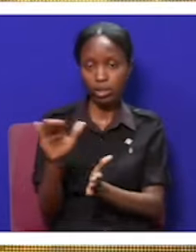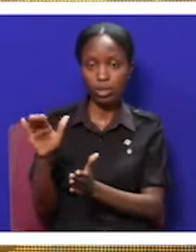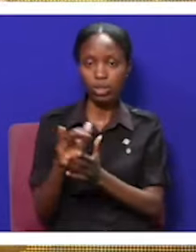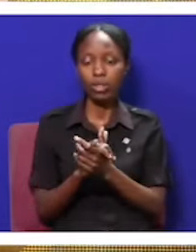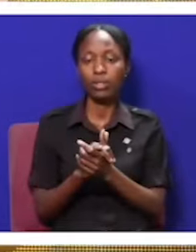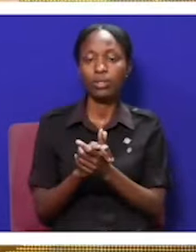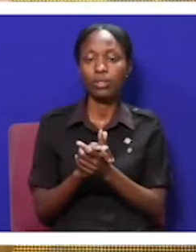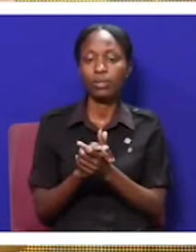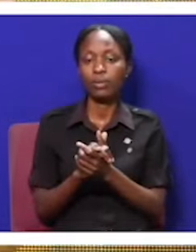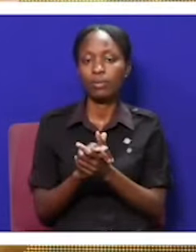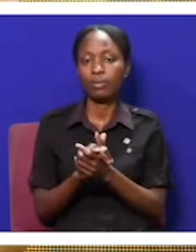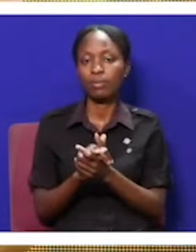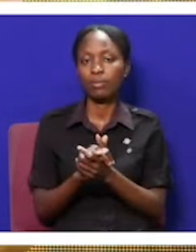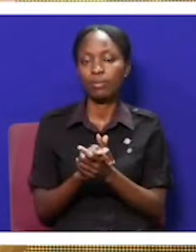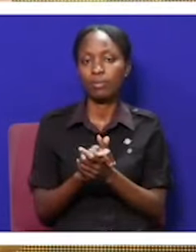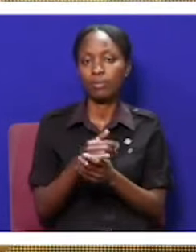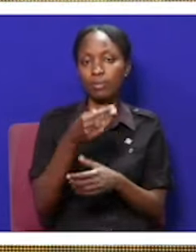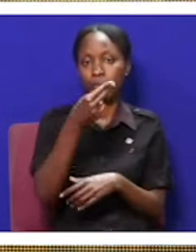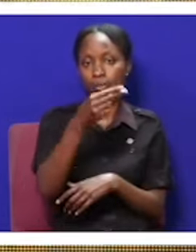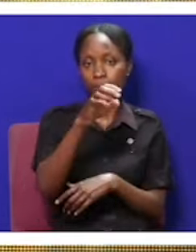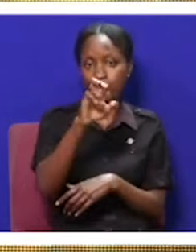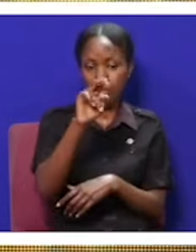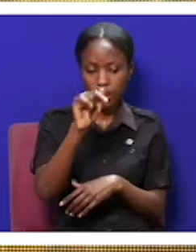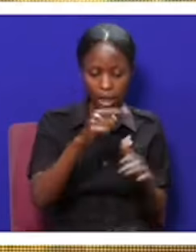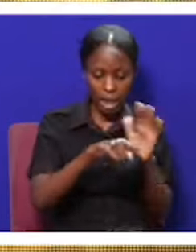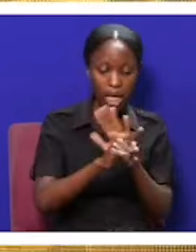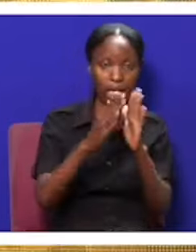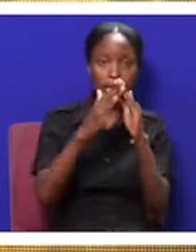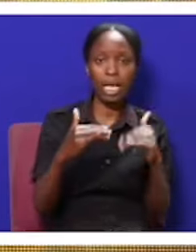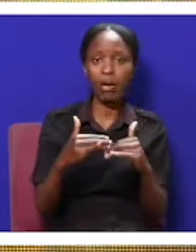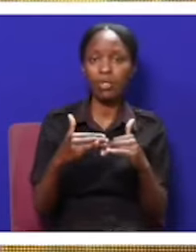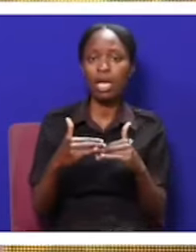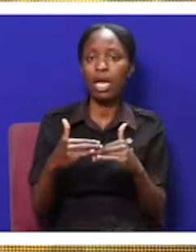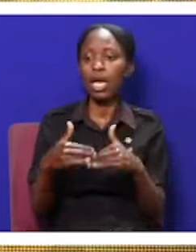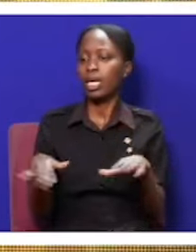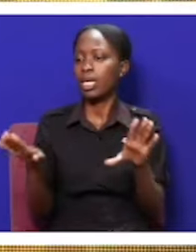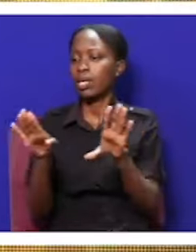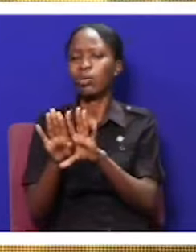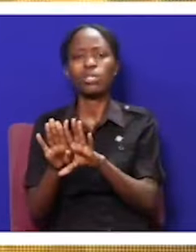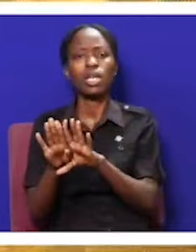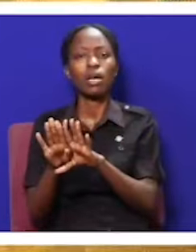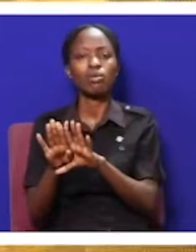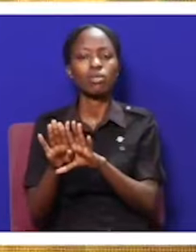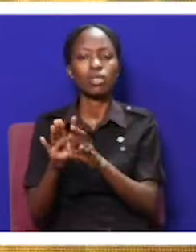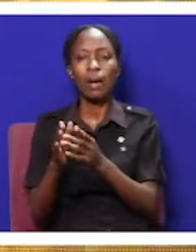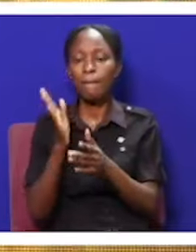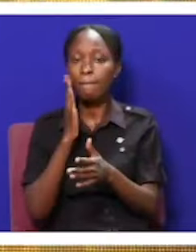Jeremy burst into the house, slammed the door shut. His mother was in the